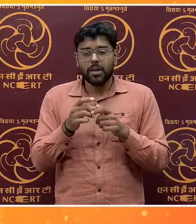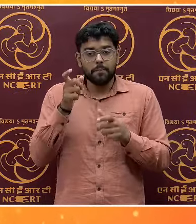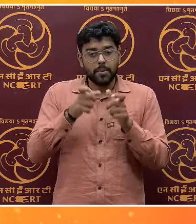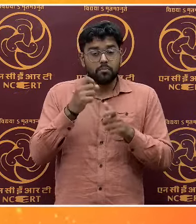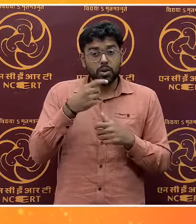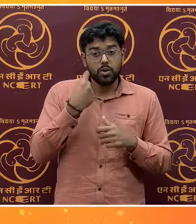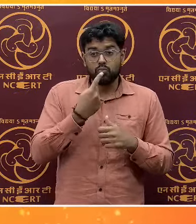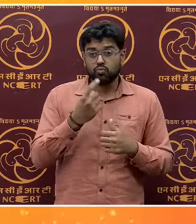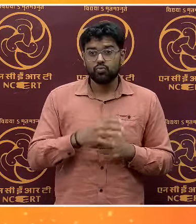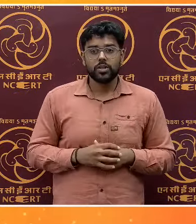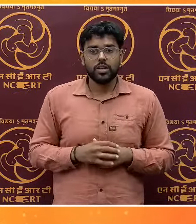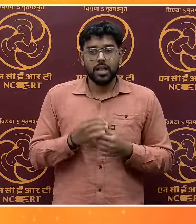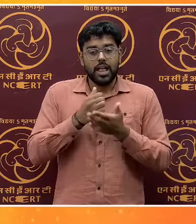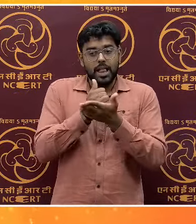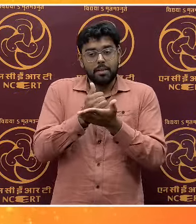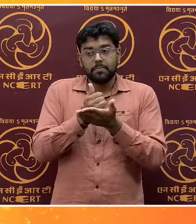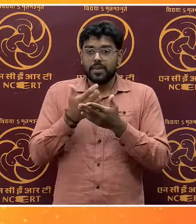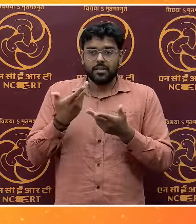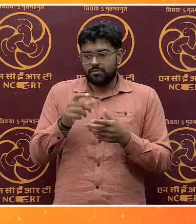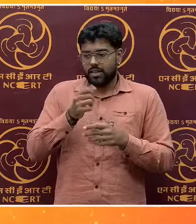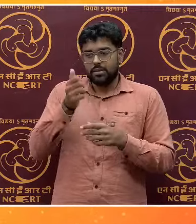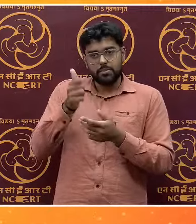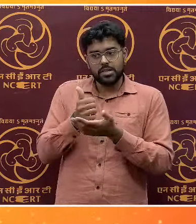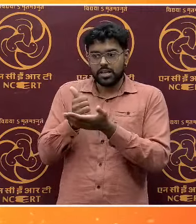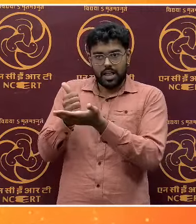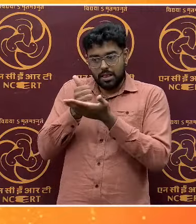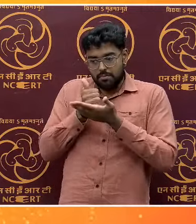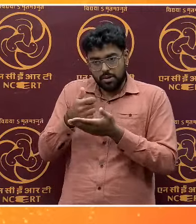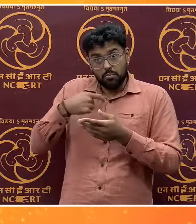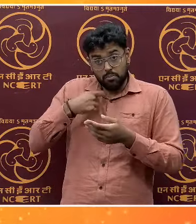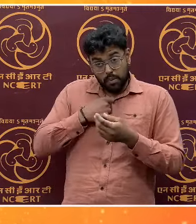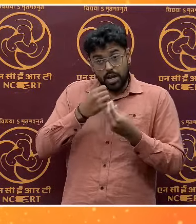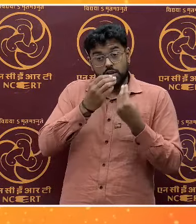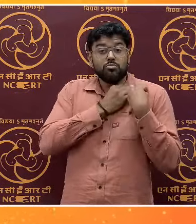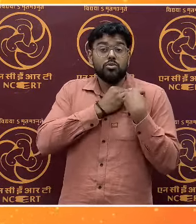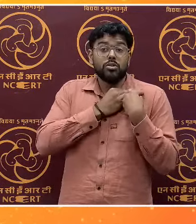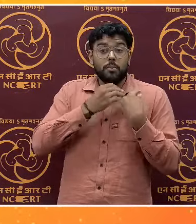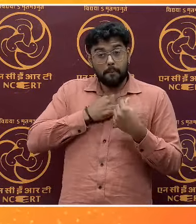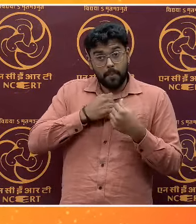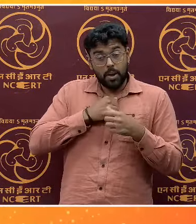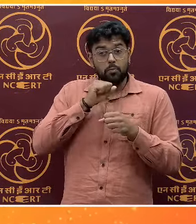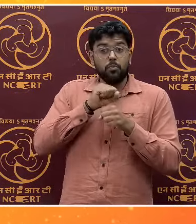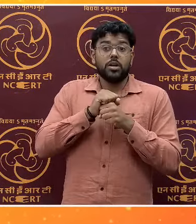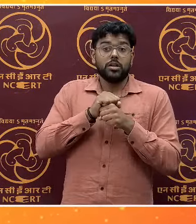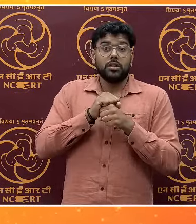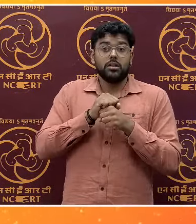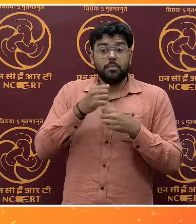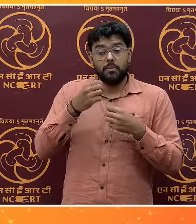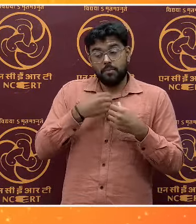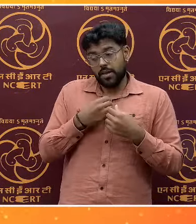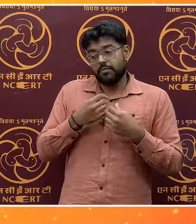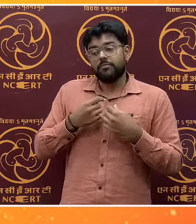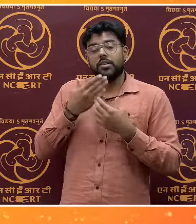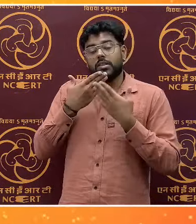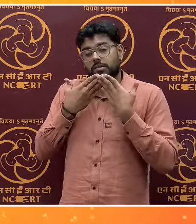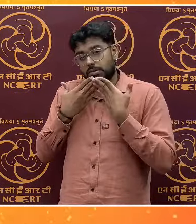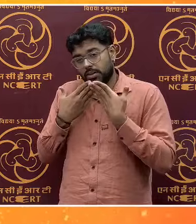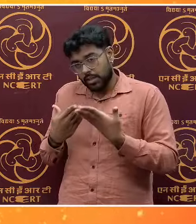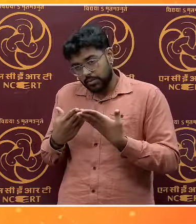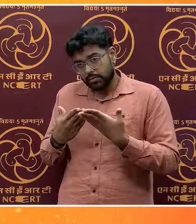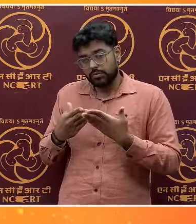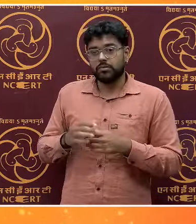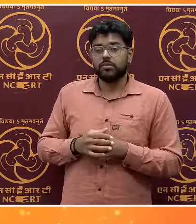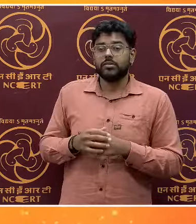is giving helping hand to you, it's your duty to receive that with kindness and say thank in return,